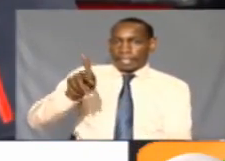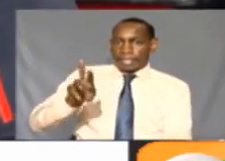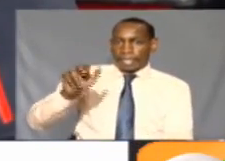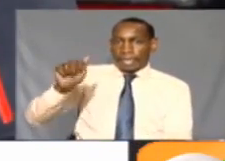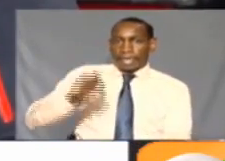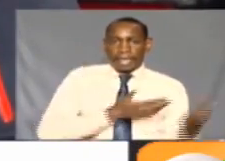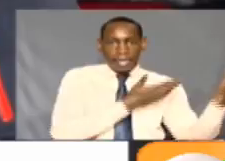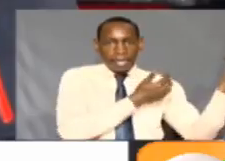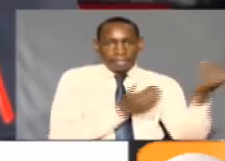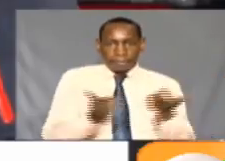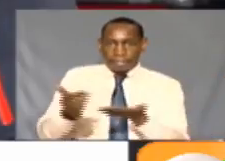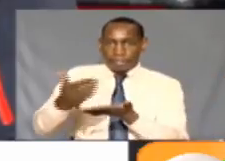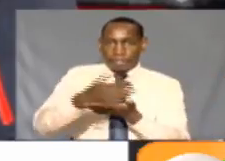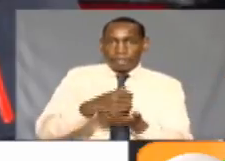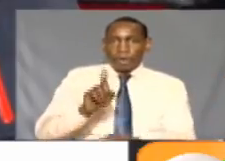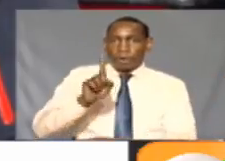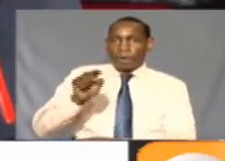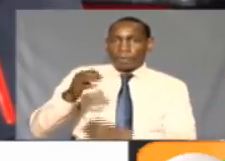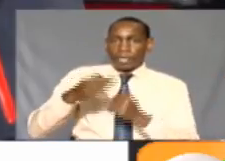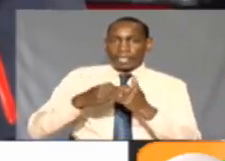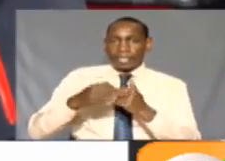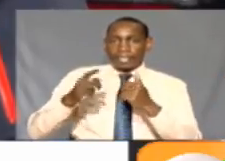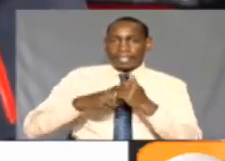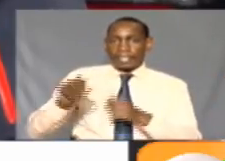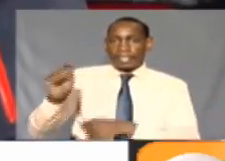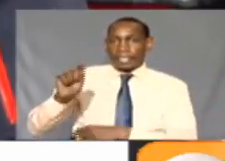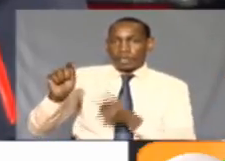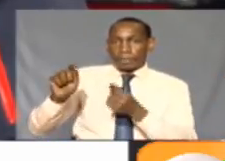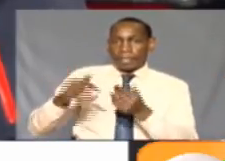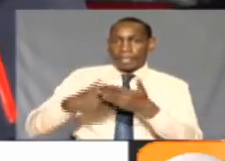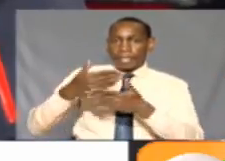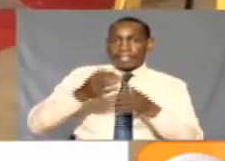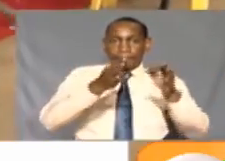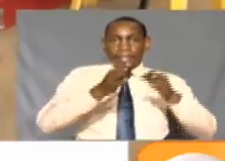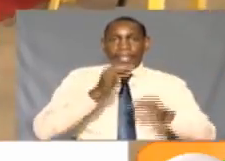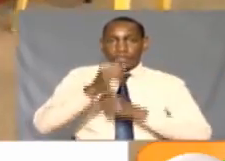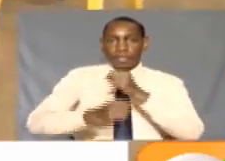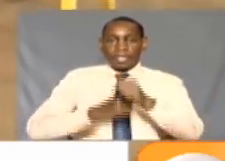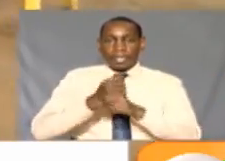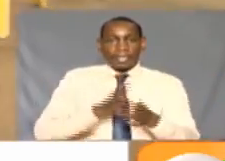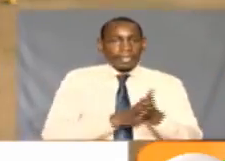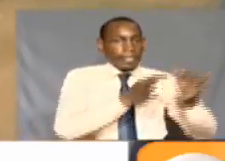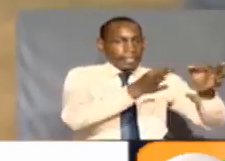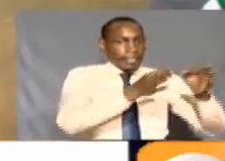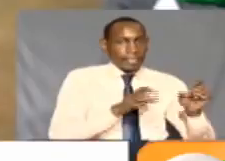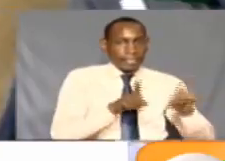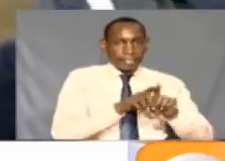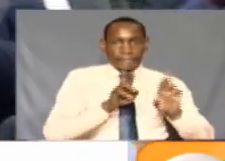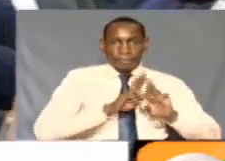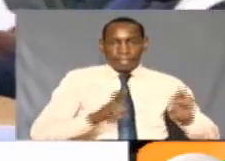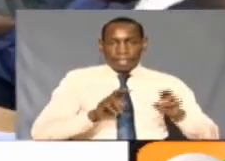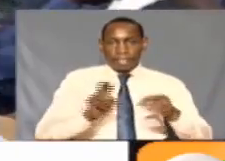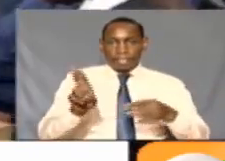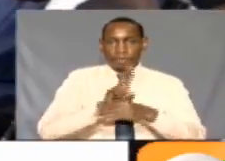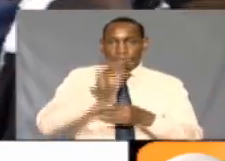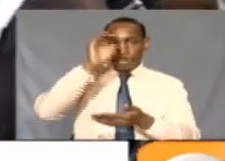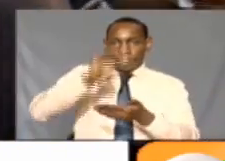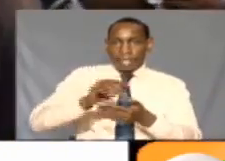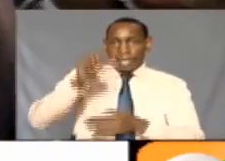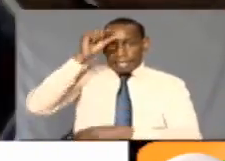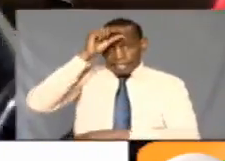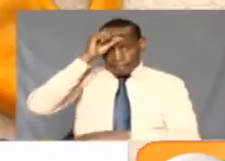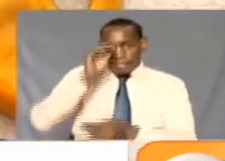is expected to collect 1.86 trillion shillings in the next financial year. Treasury has also lined up spending cuts across the